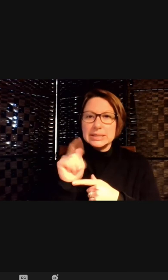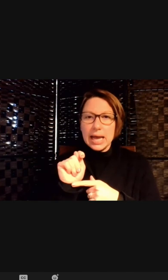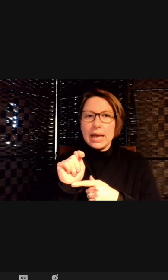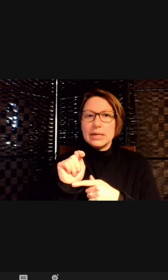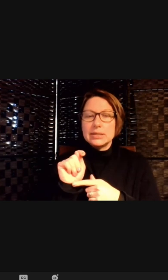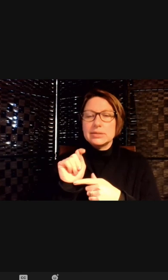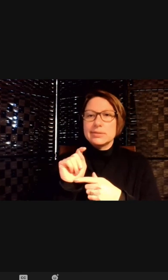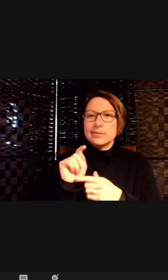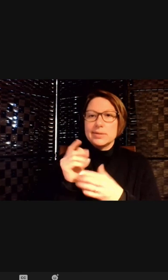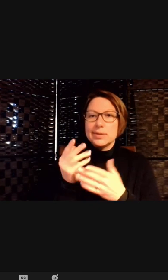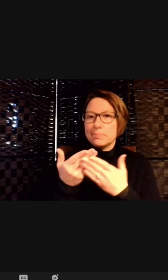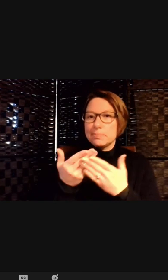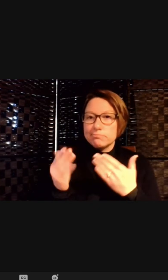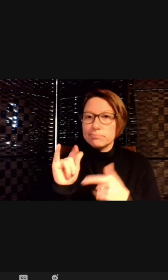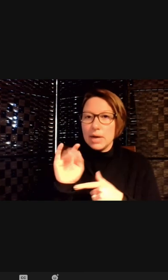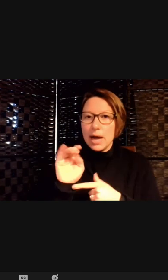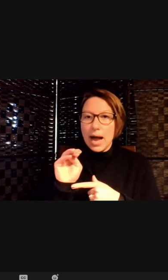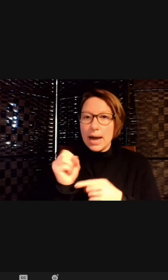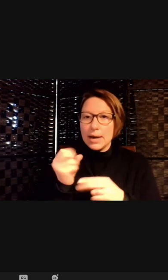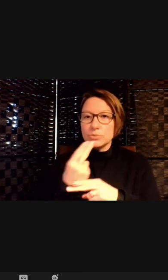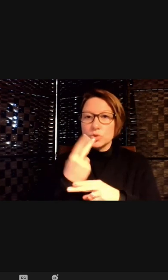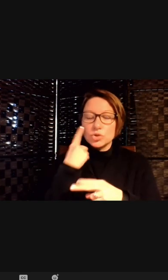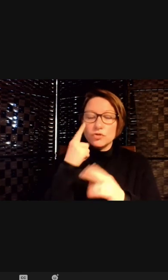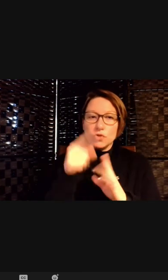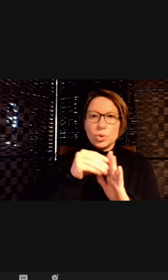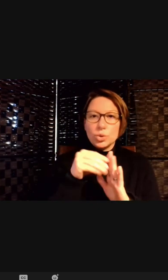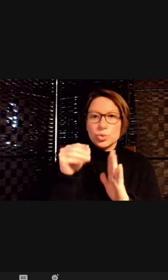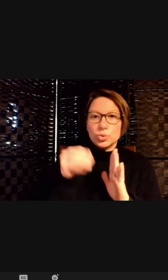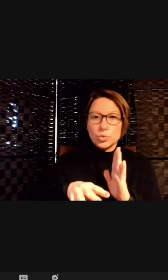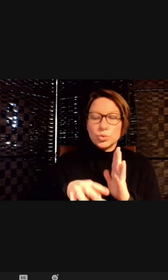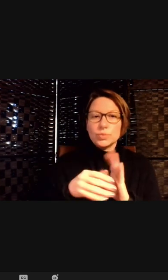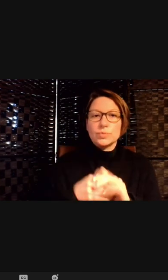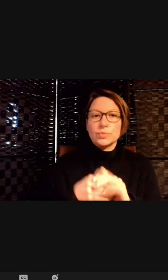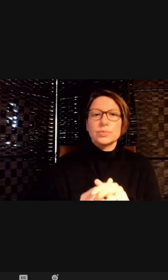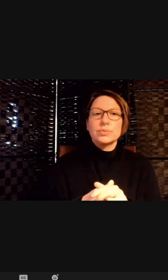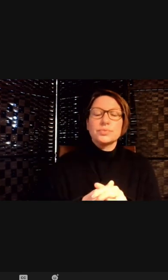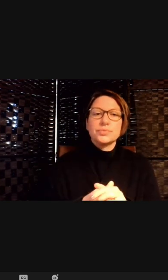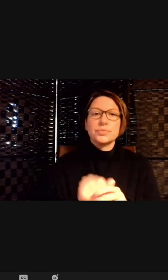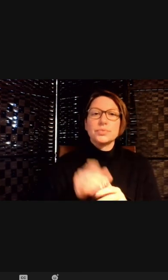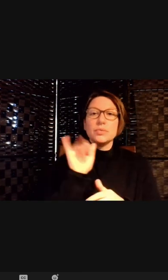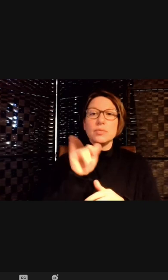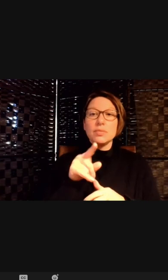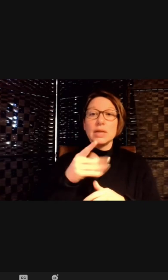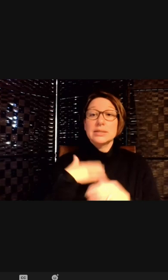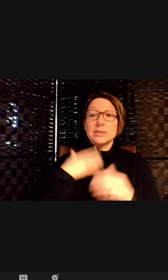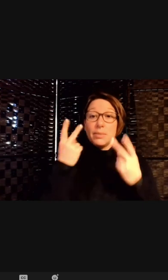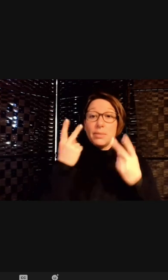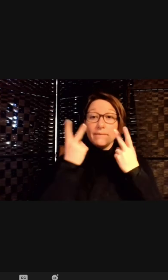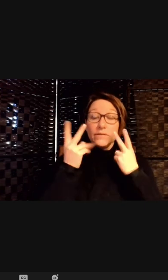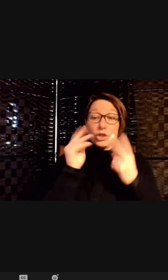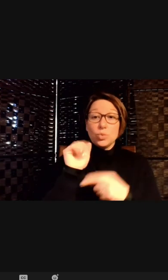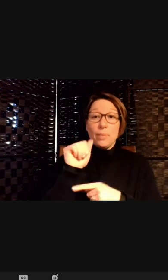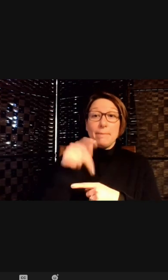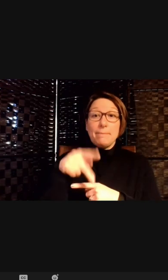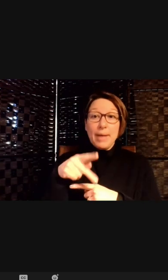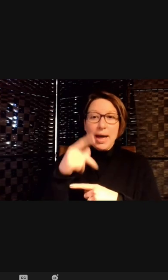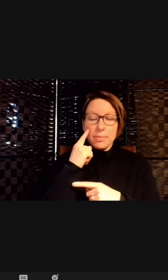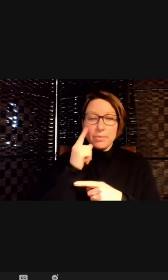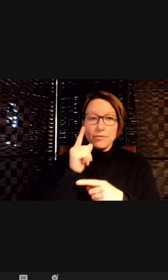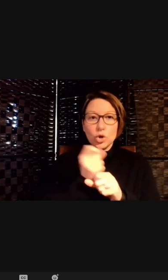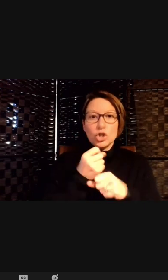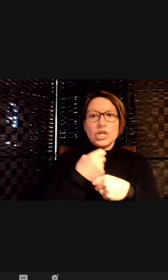using to use for the student. So this would be my visual map for